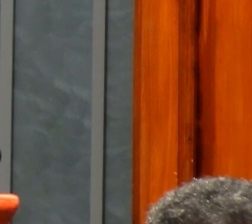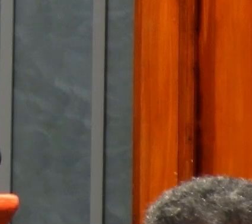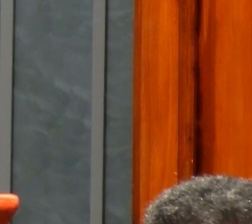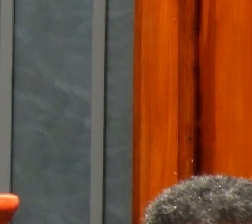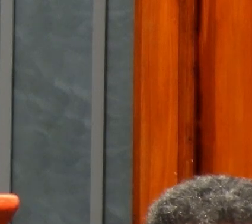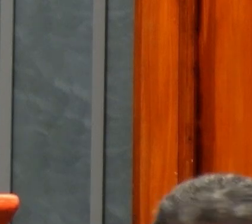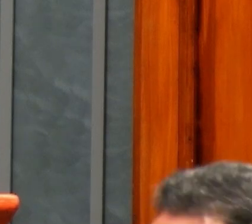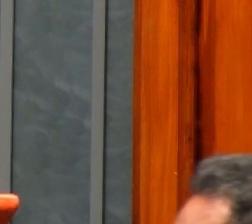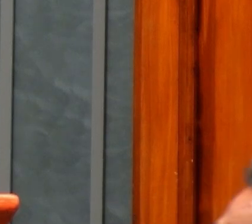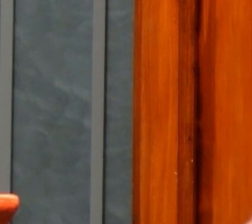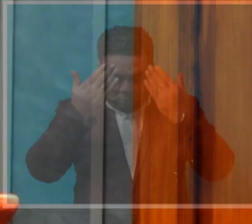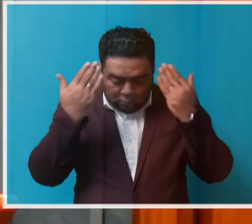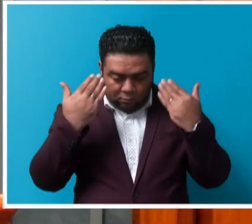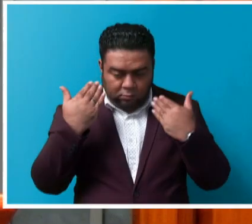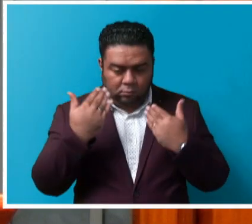the Honorable Speaker,